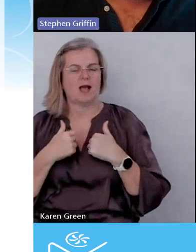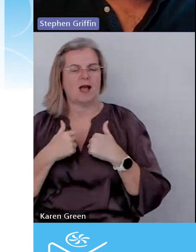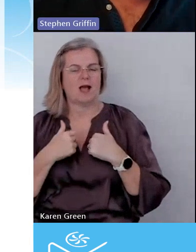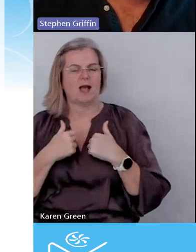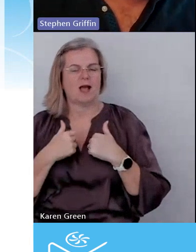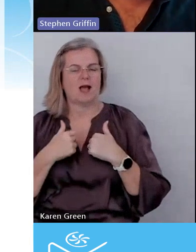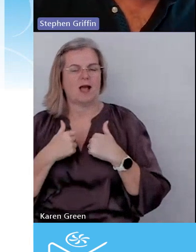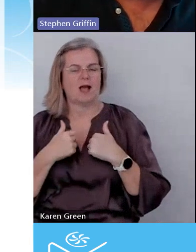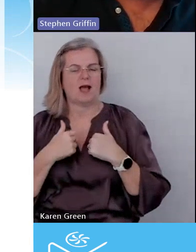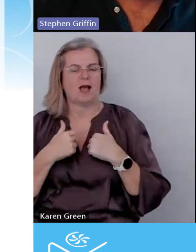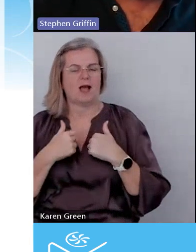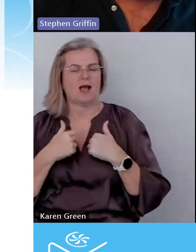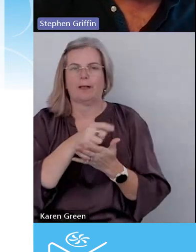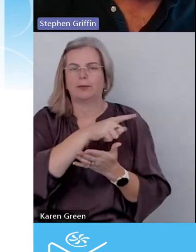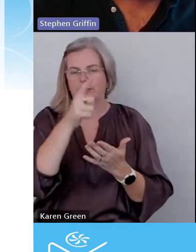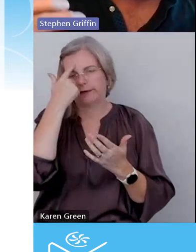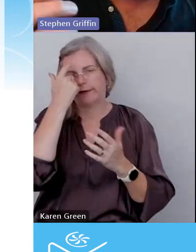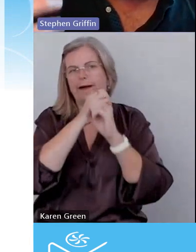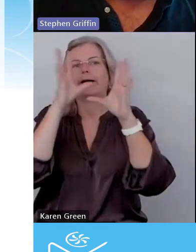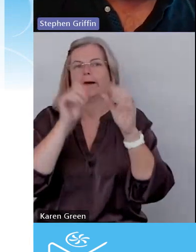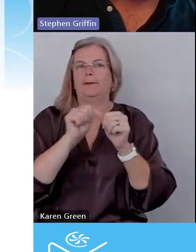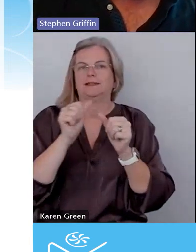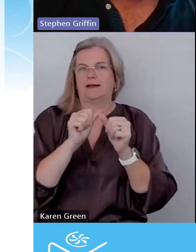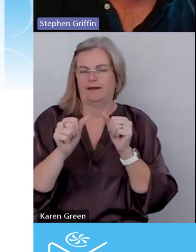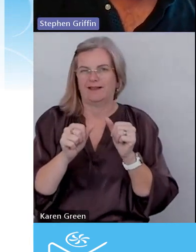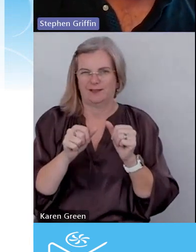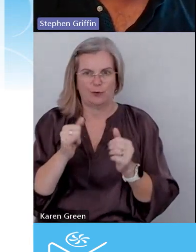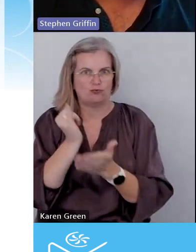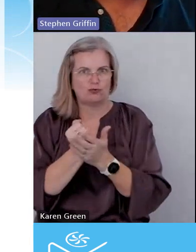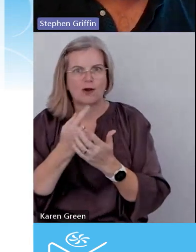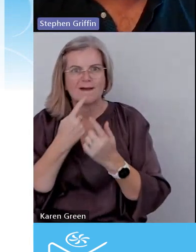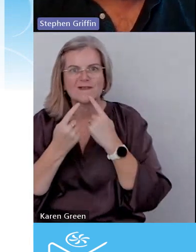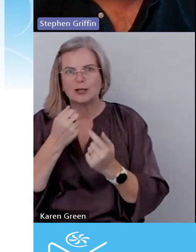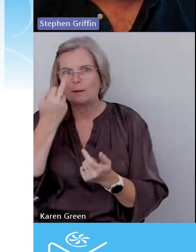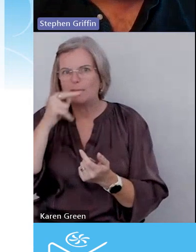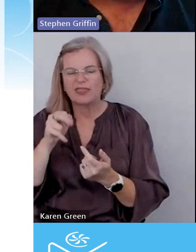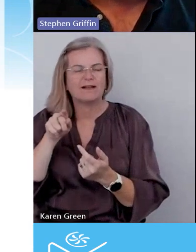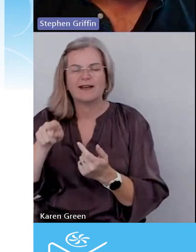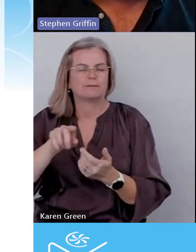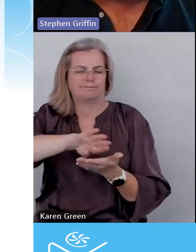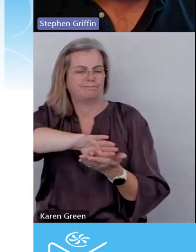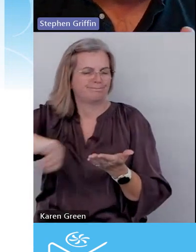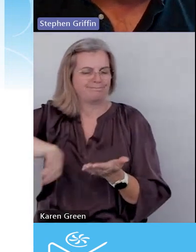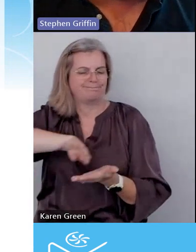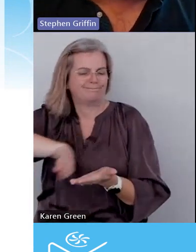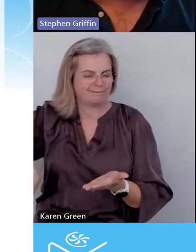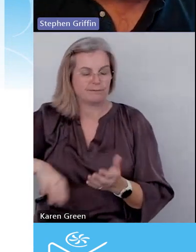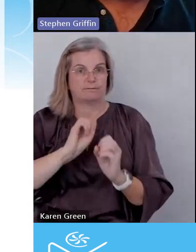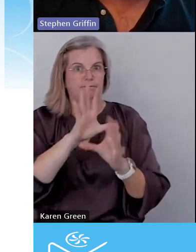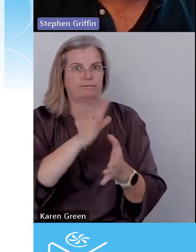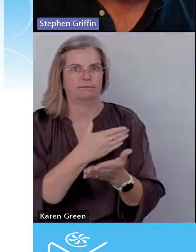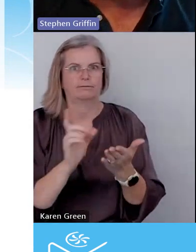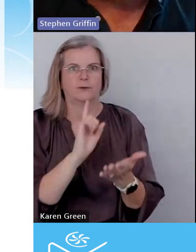is bring together the idea that we need the sorts of mitigations that we're here to discuss today, the sorts of